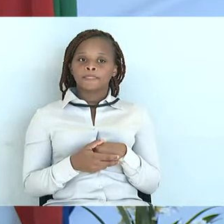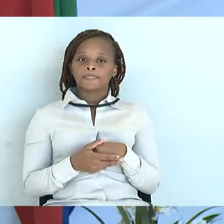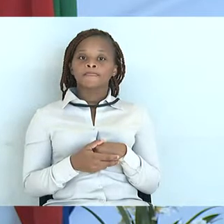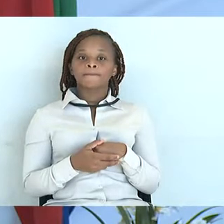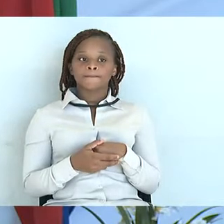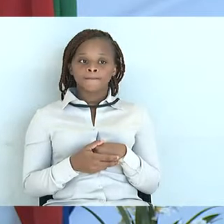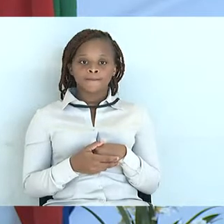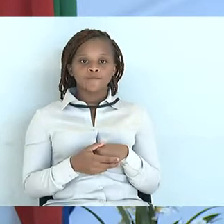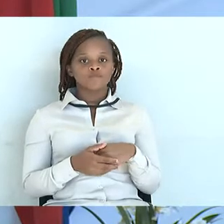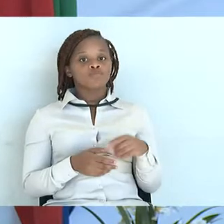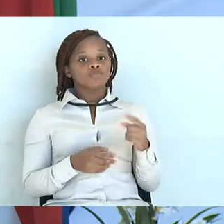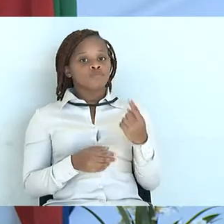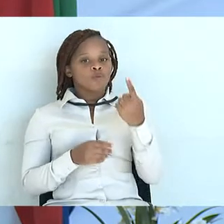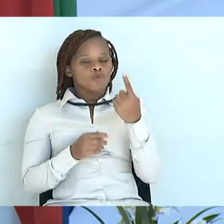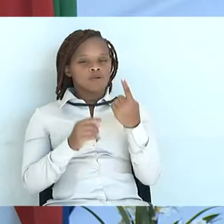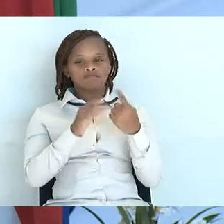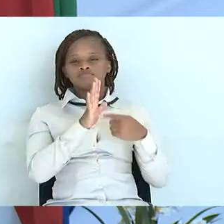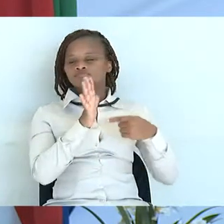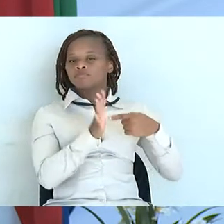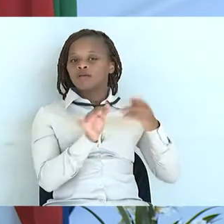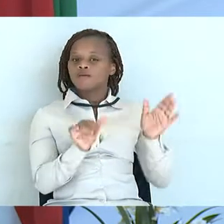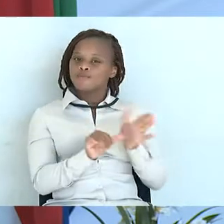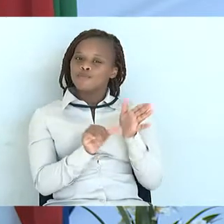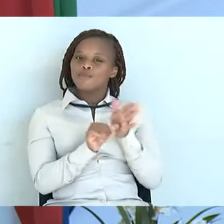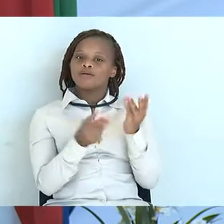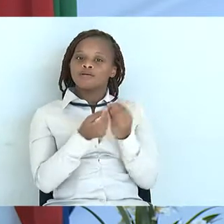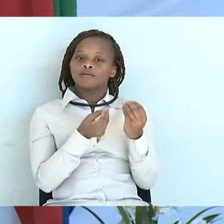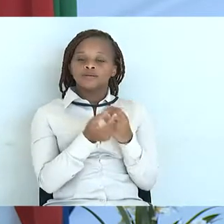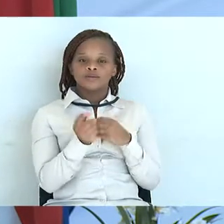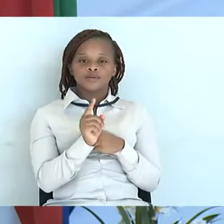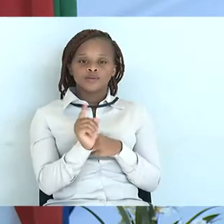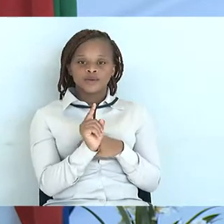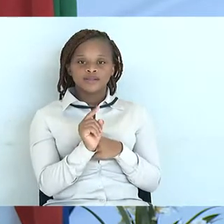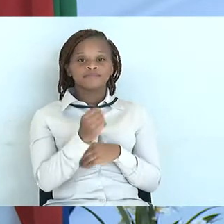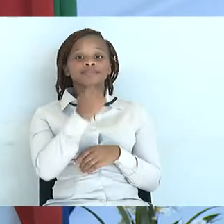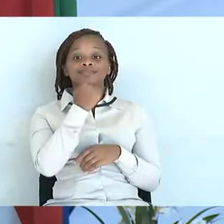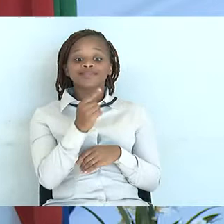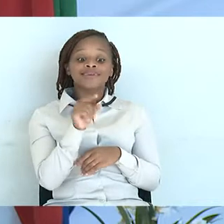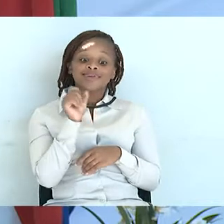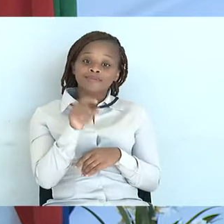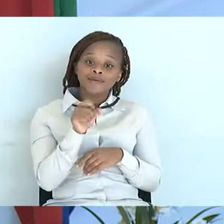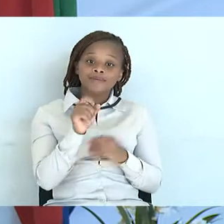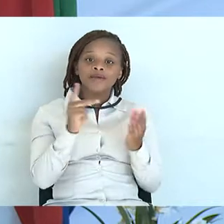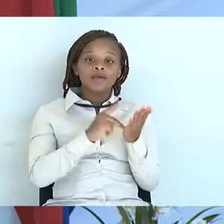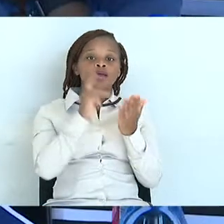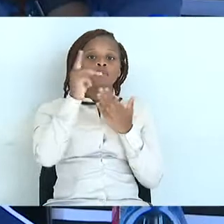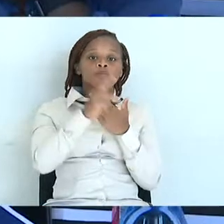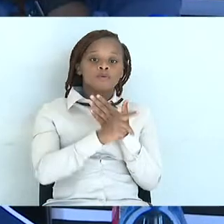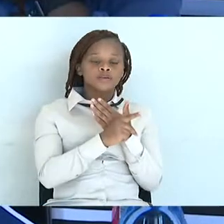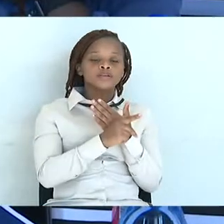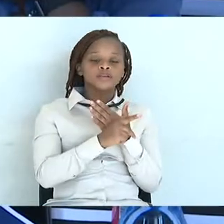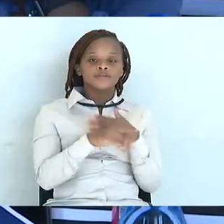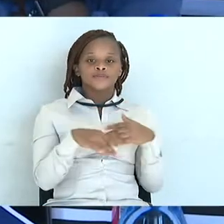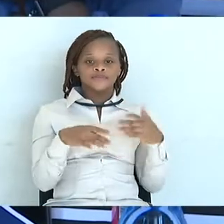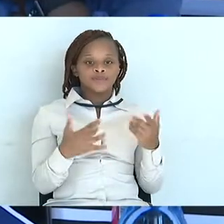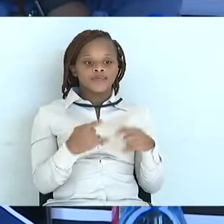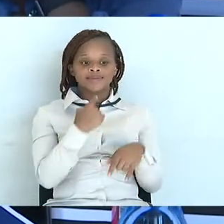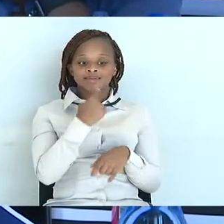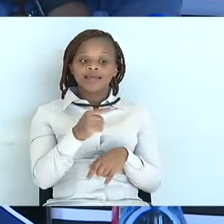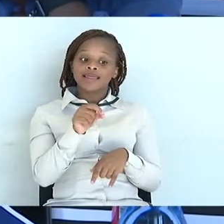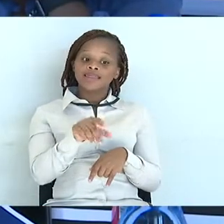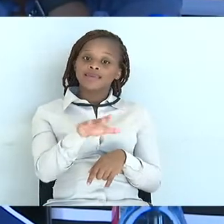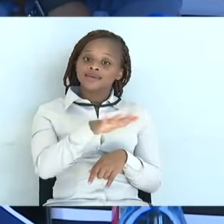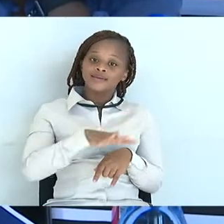of the pronouncements was that this whole area needs to be declared as a region for purposes of